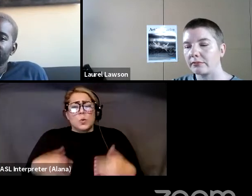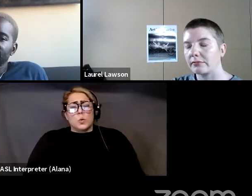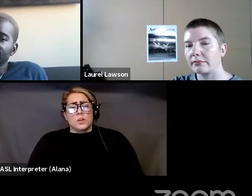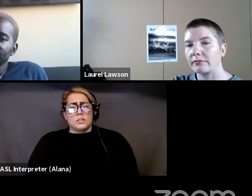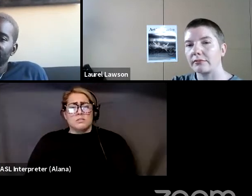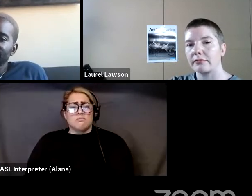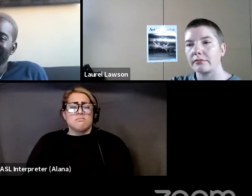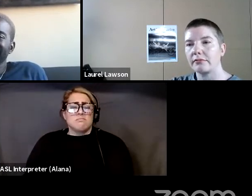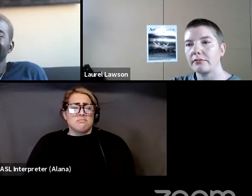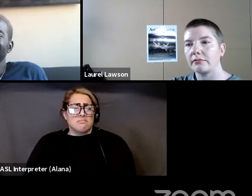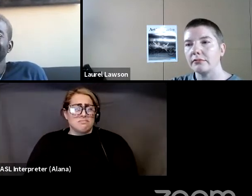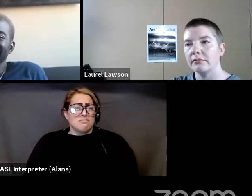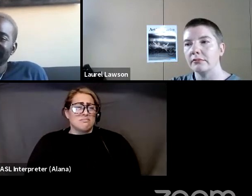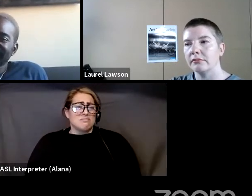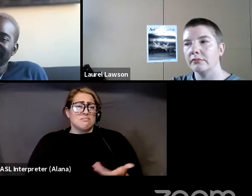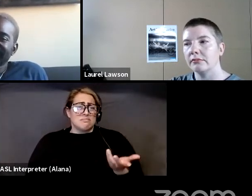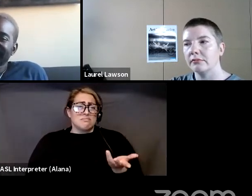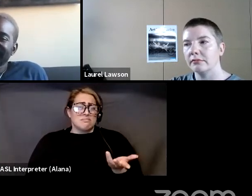End of thought.